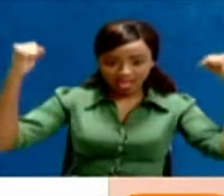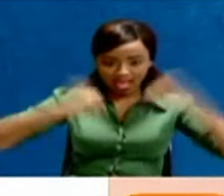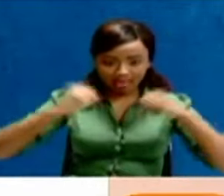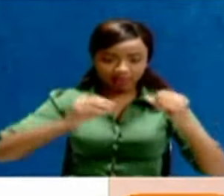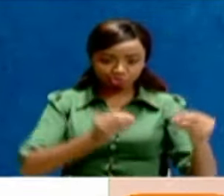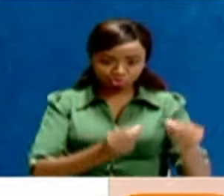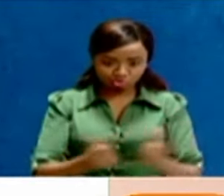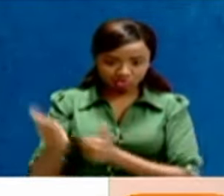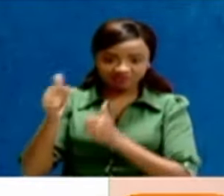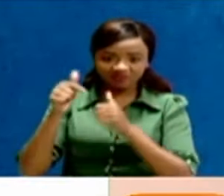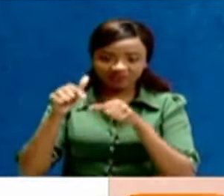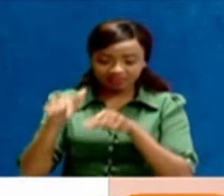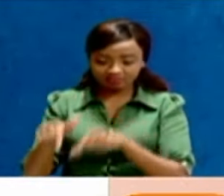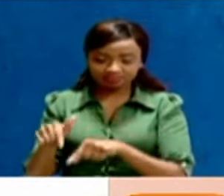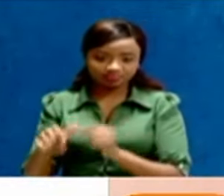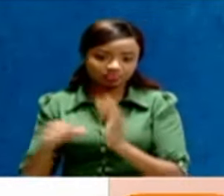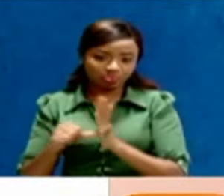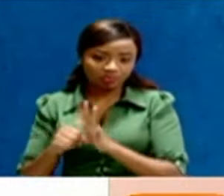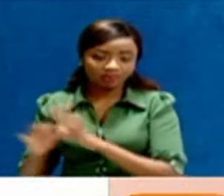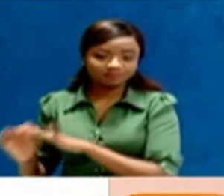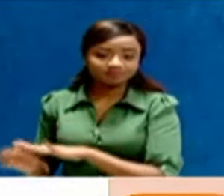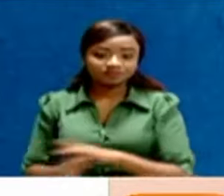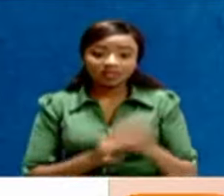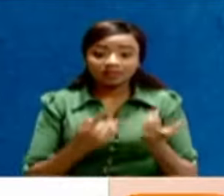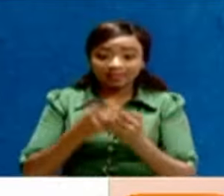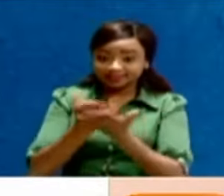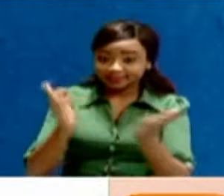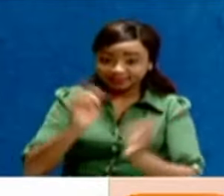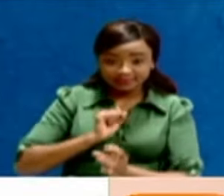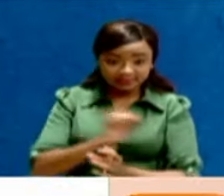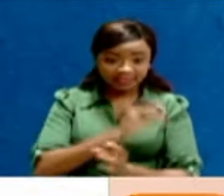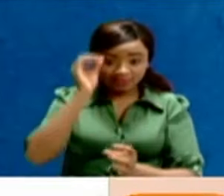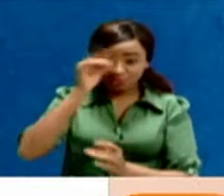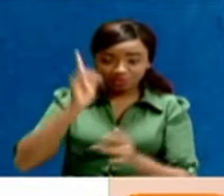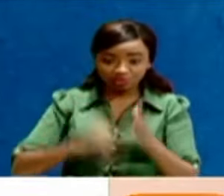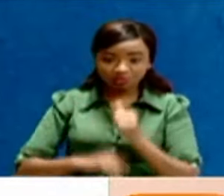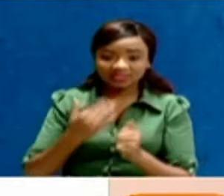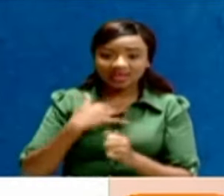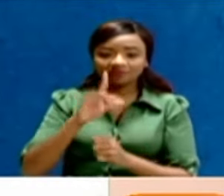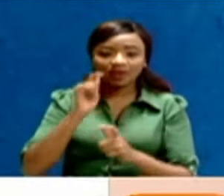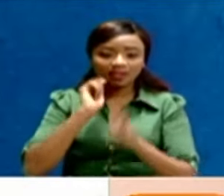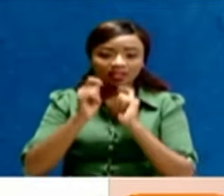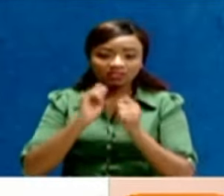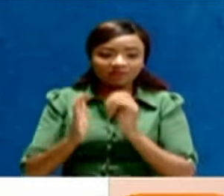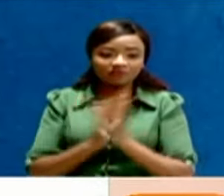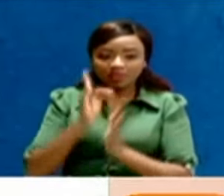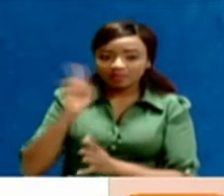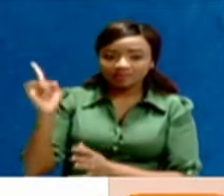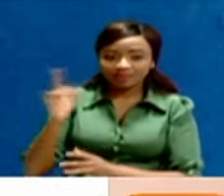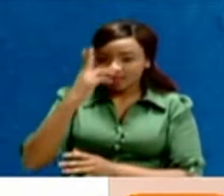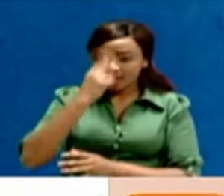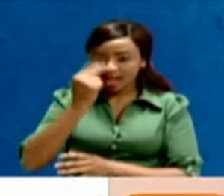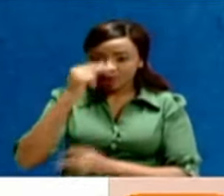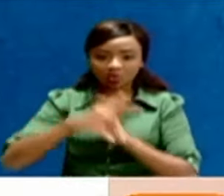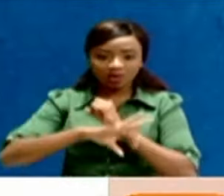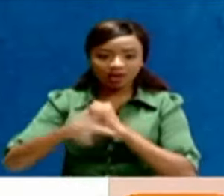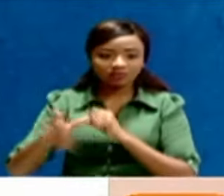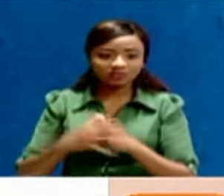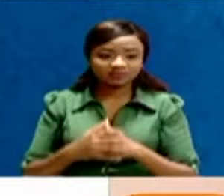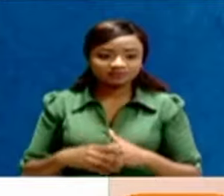to resolve the current stalemate. Well, what do senators have to say on this matter? I have one on the line, the senator for Narok County, Ledama